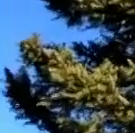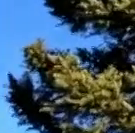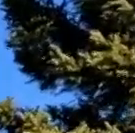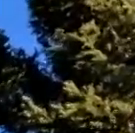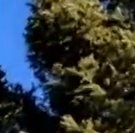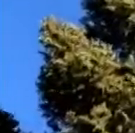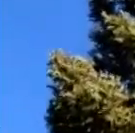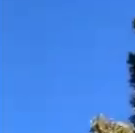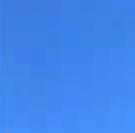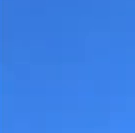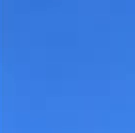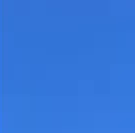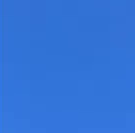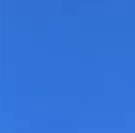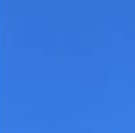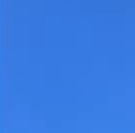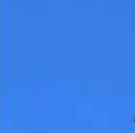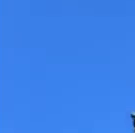feet.